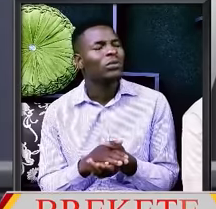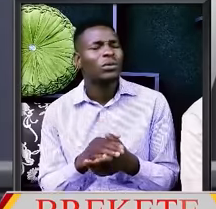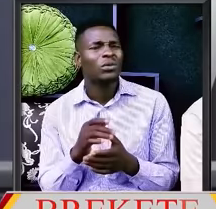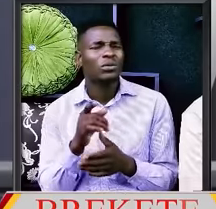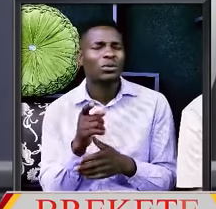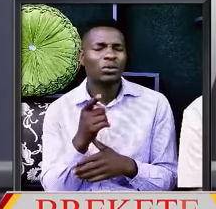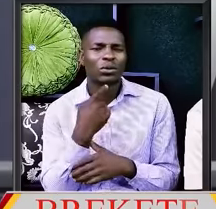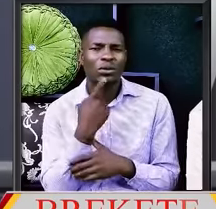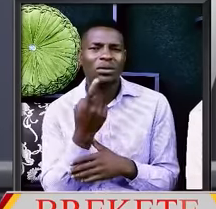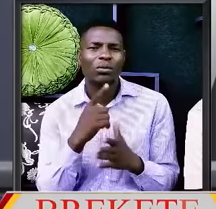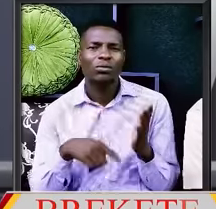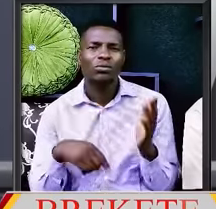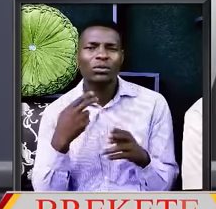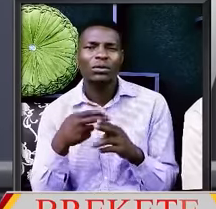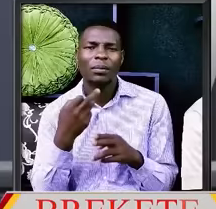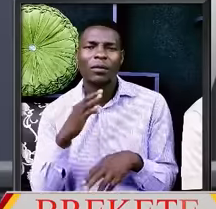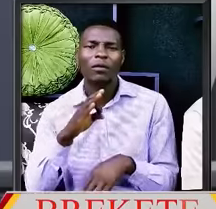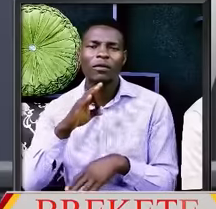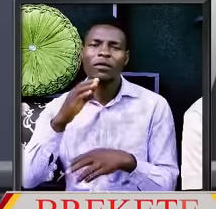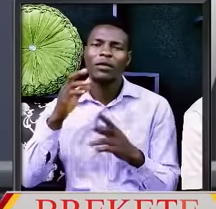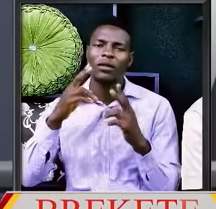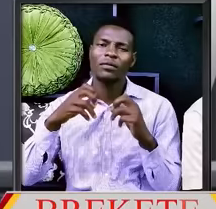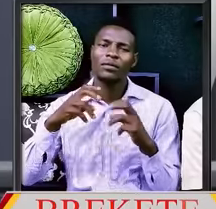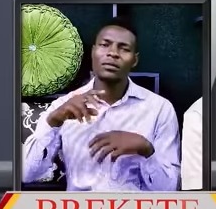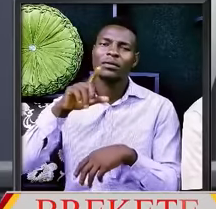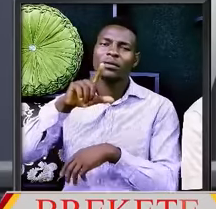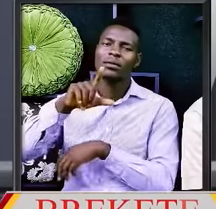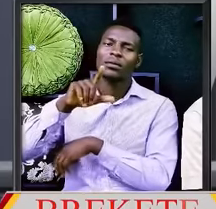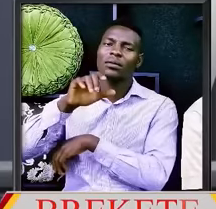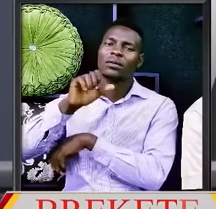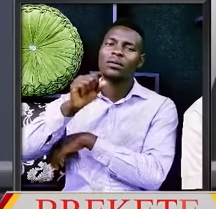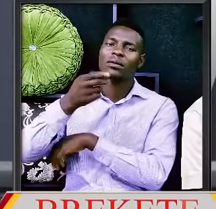waiting you talk to be the name of the village.